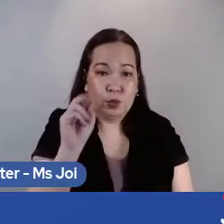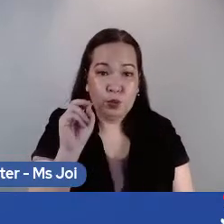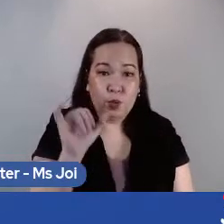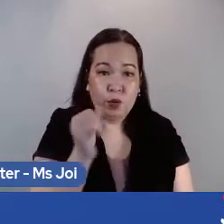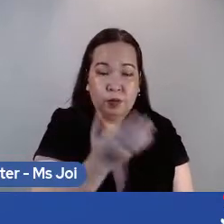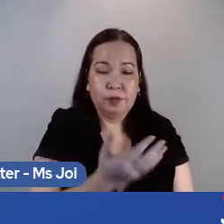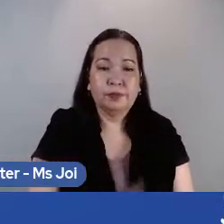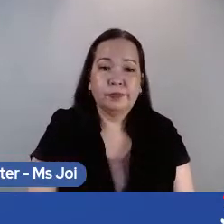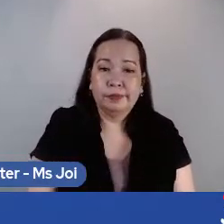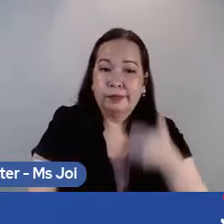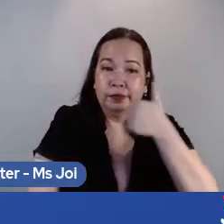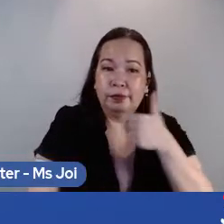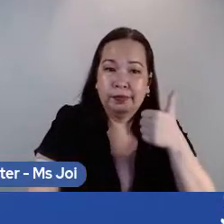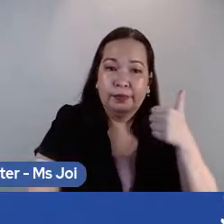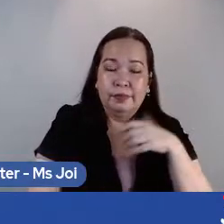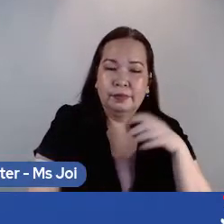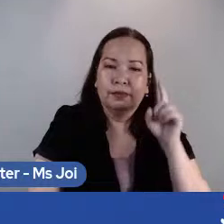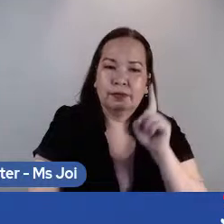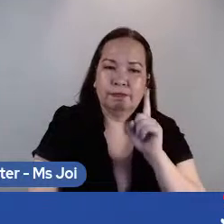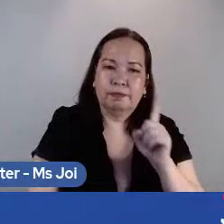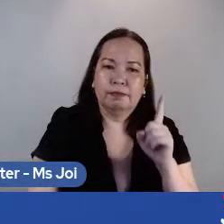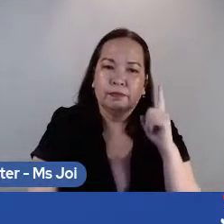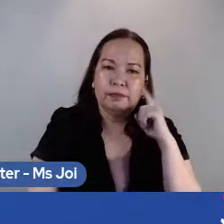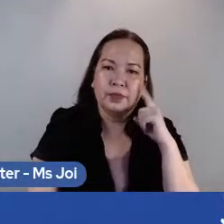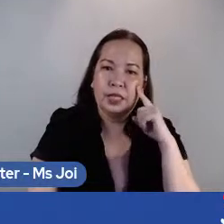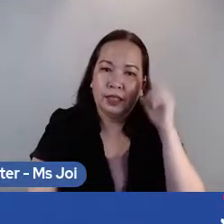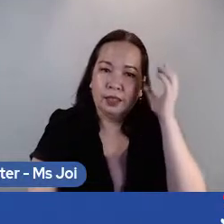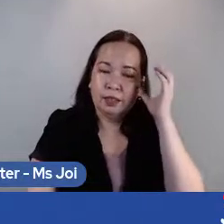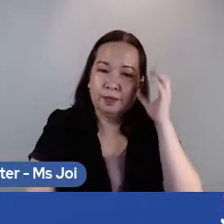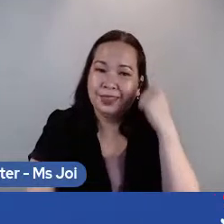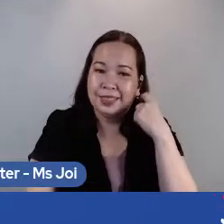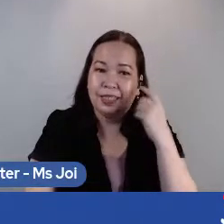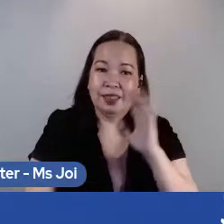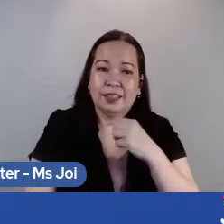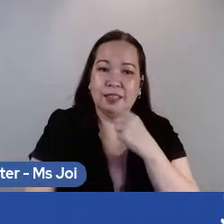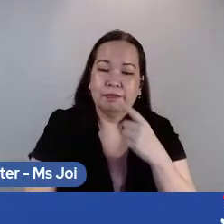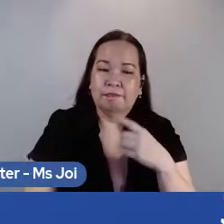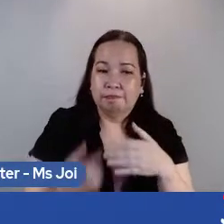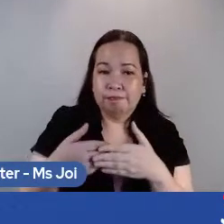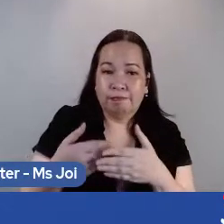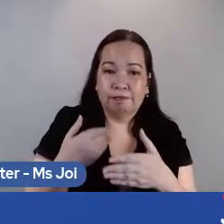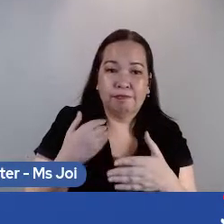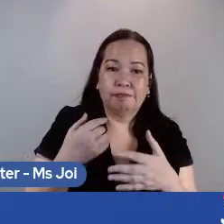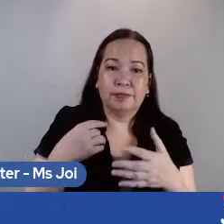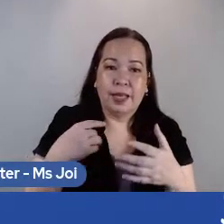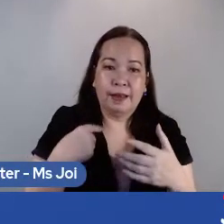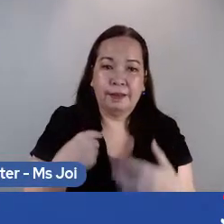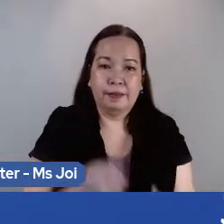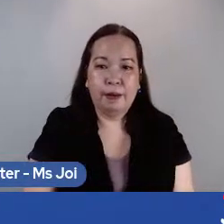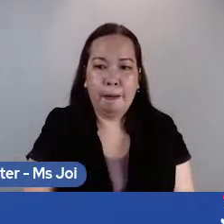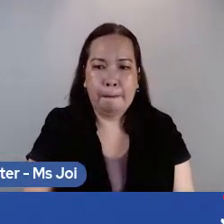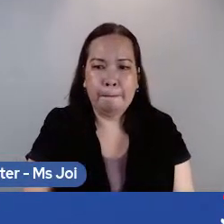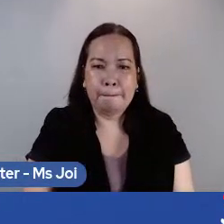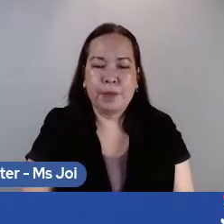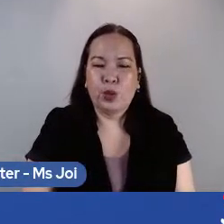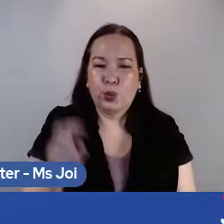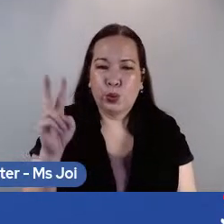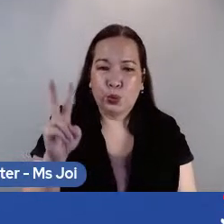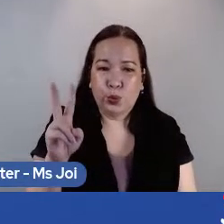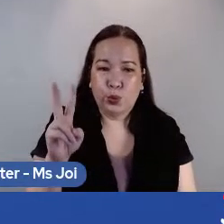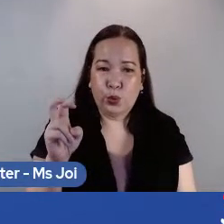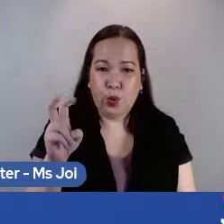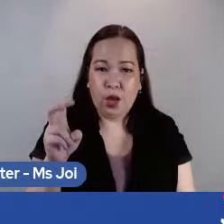Yeah, thanks. And I think Camilla kind of mentioned it earlier as well, right? We've had more than 200 elections across the